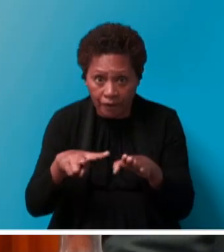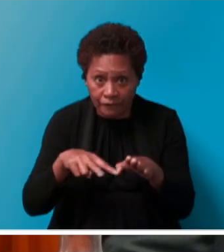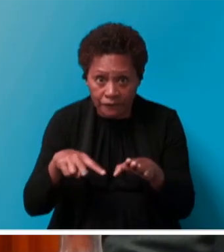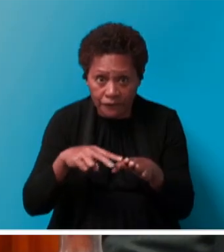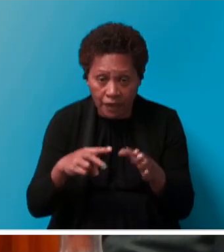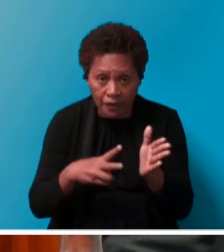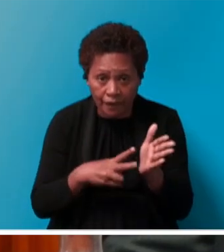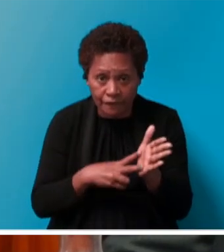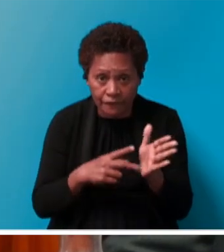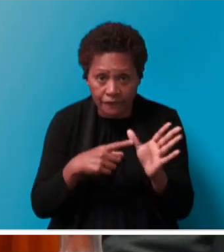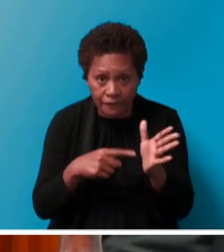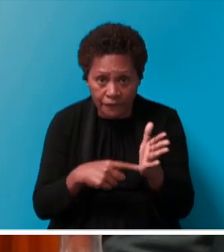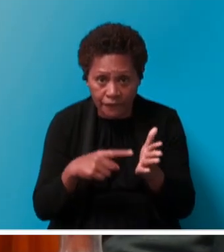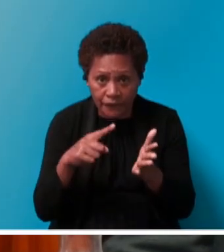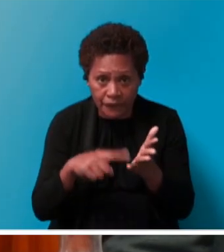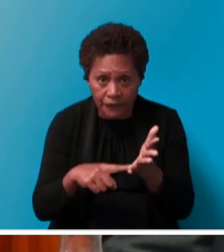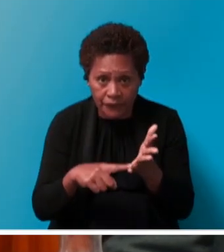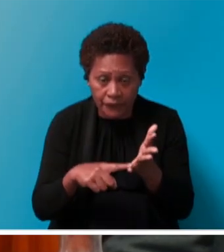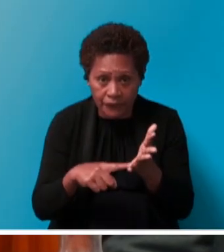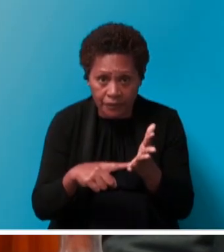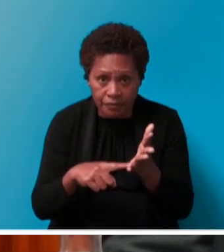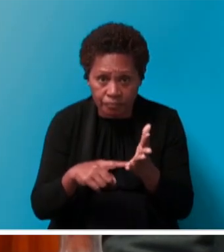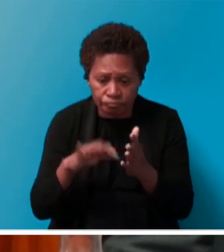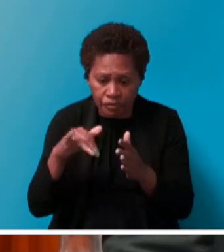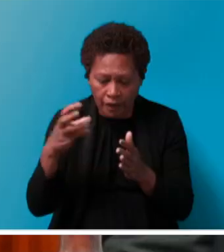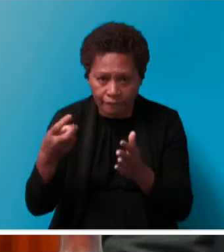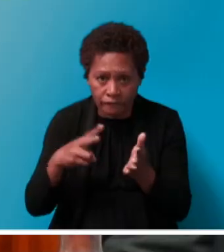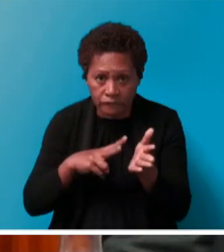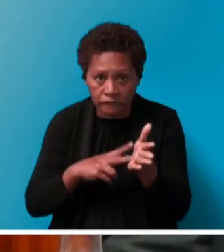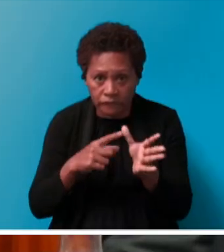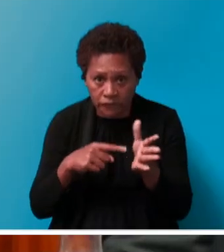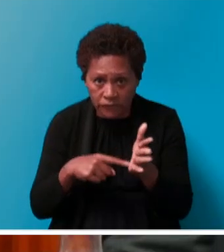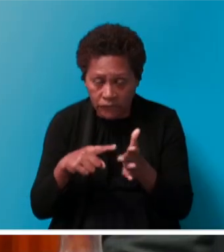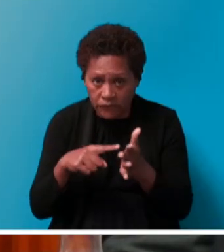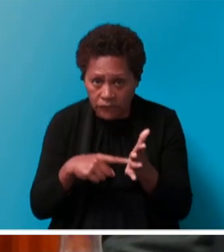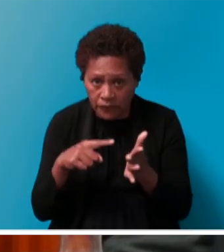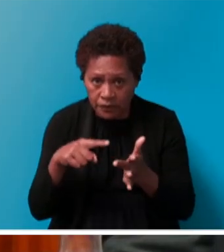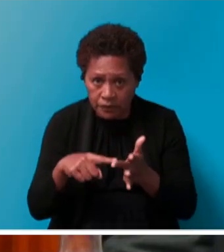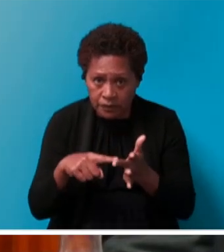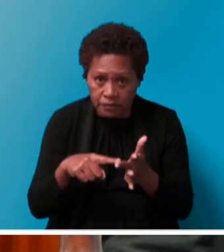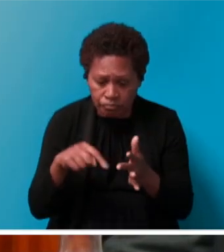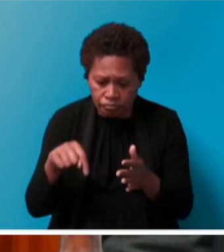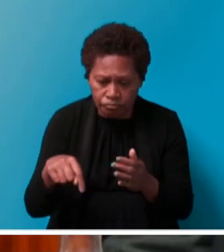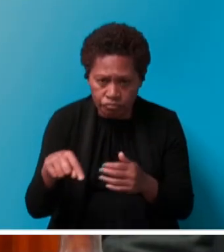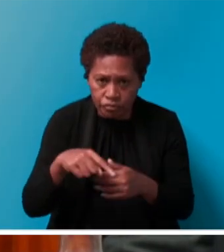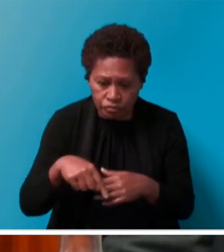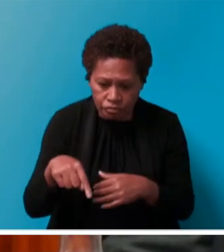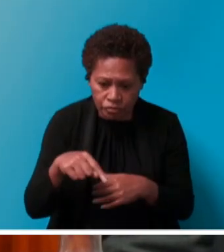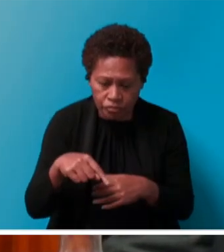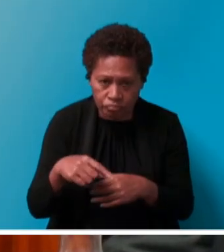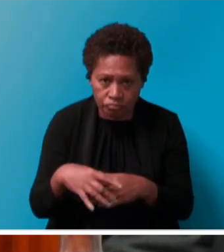my late colleague, Vati Mirayan. The designers in Suva and the organic farmers in the